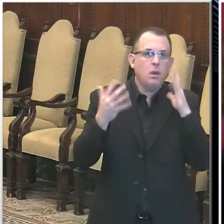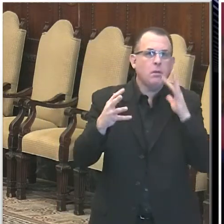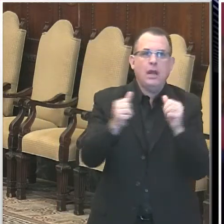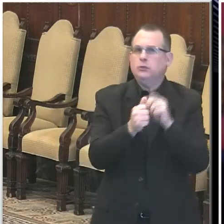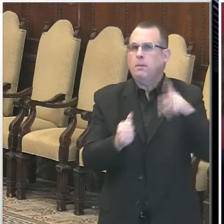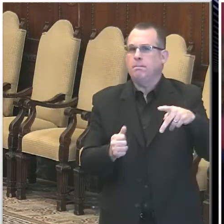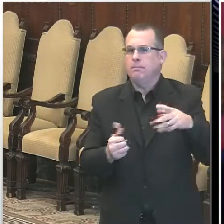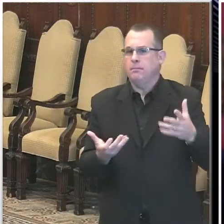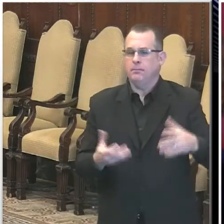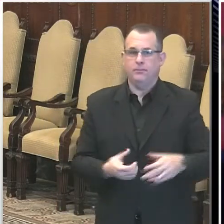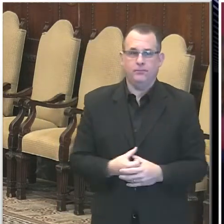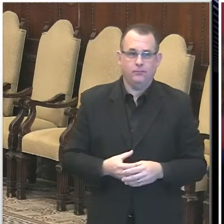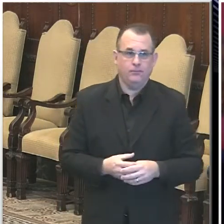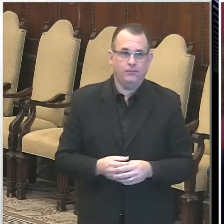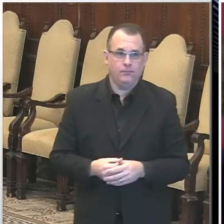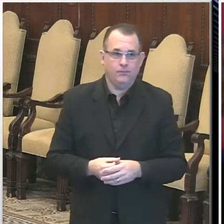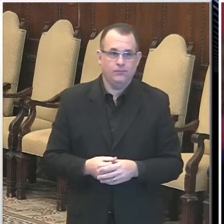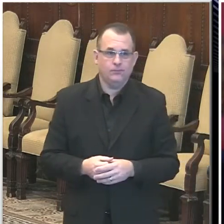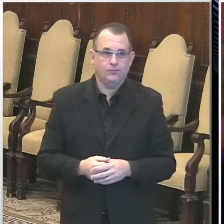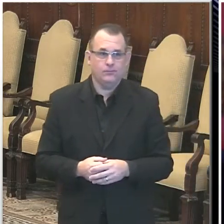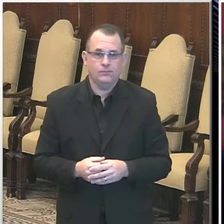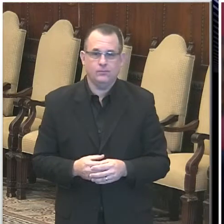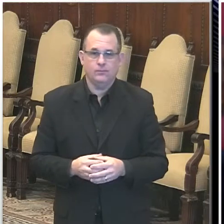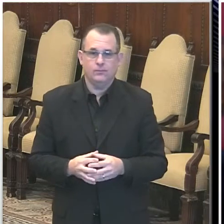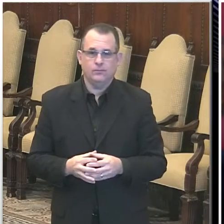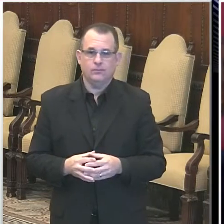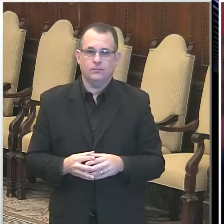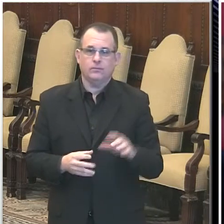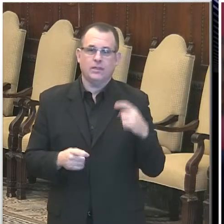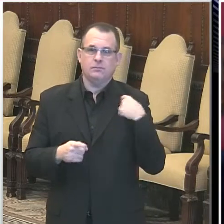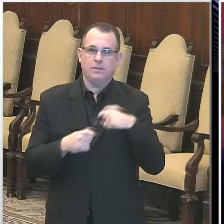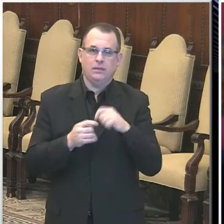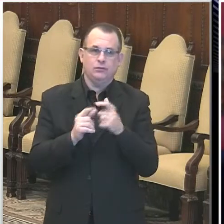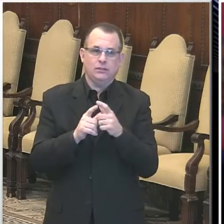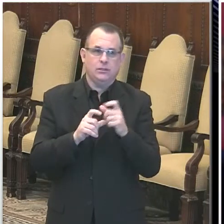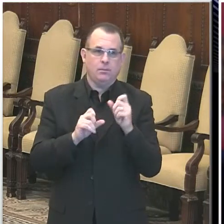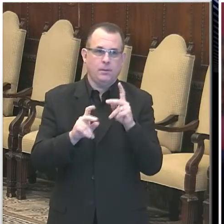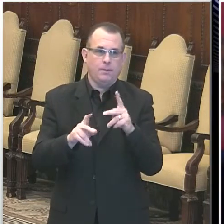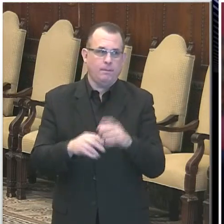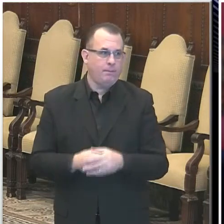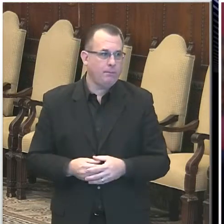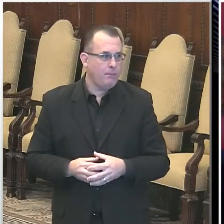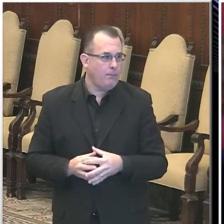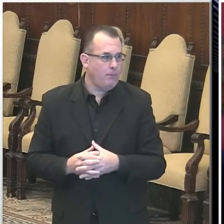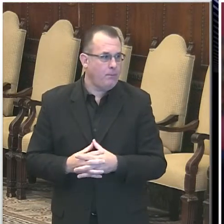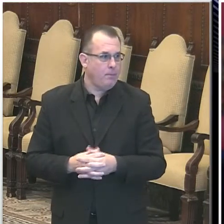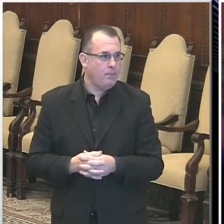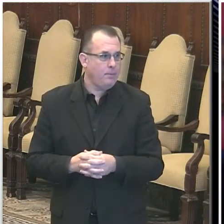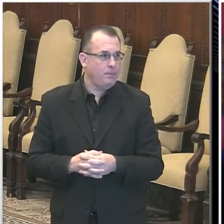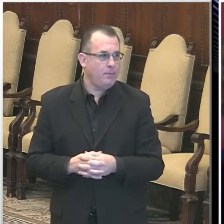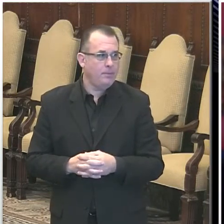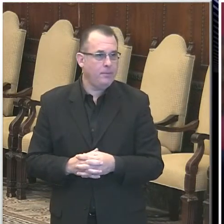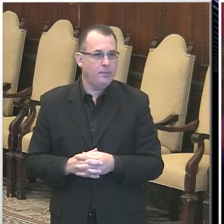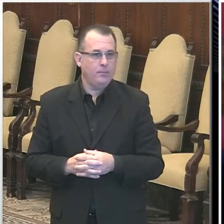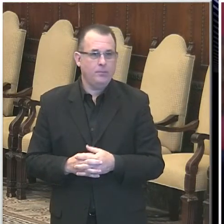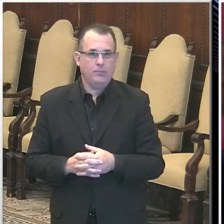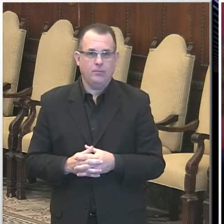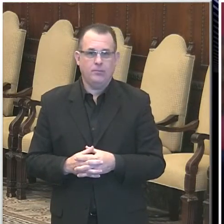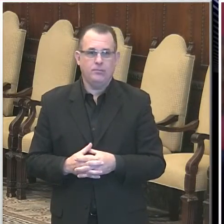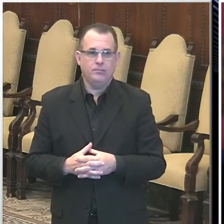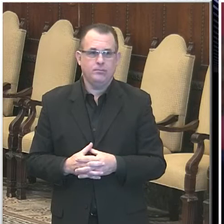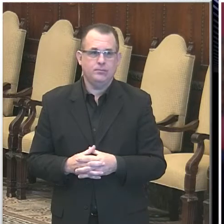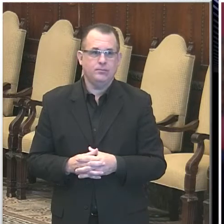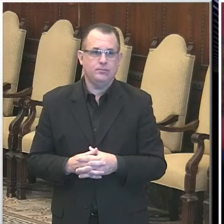Ambos razones explican esto. Por un lado, hay ciertos sitios que no hacen pruebas durante el fin de semana, y por